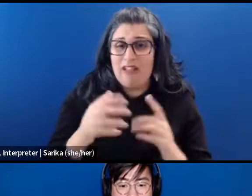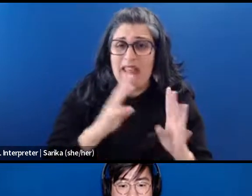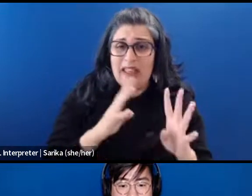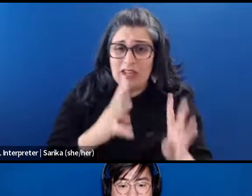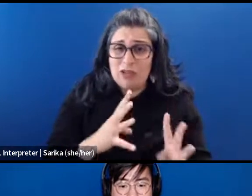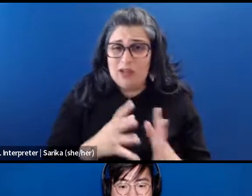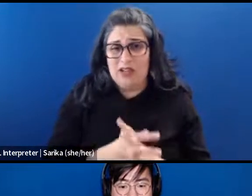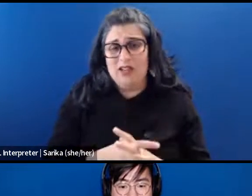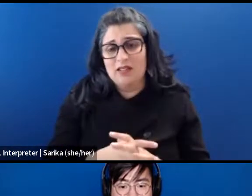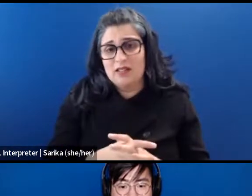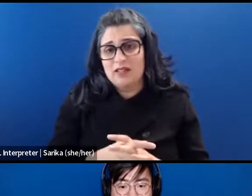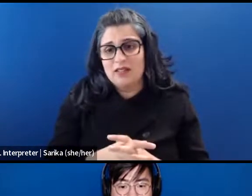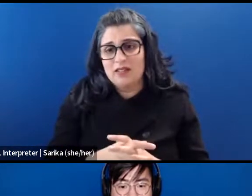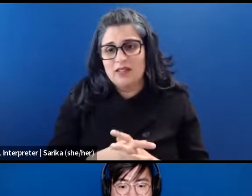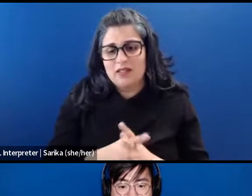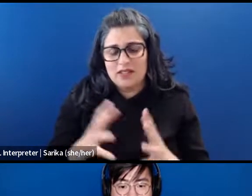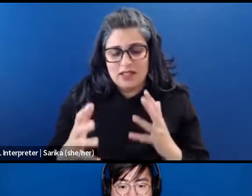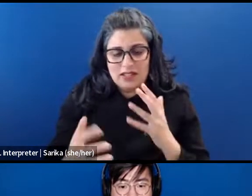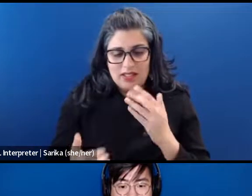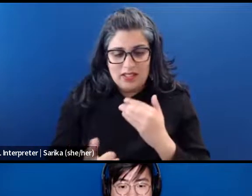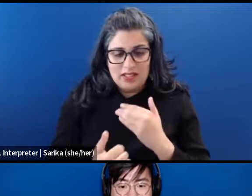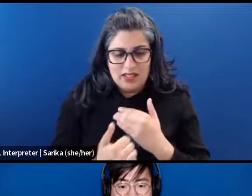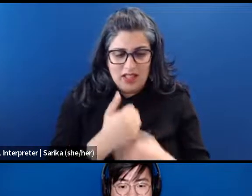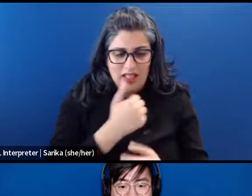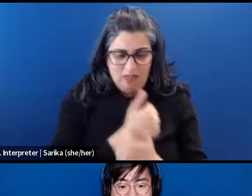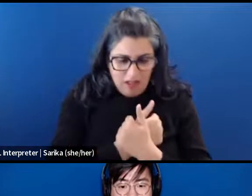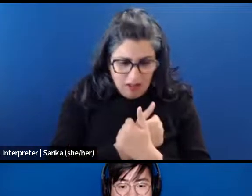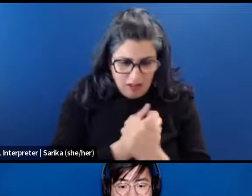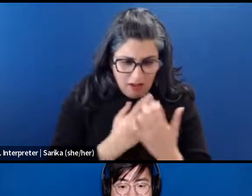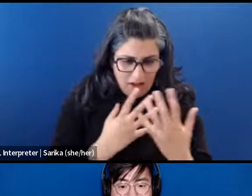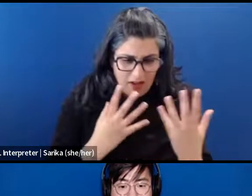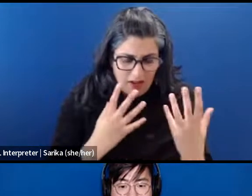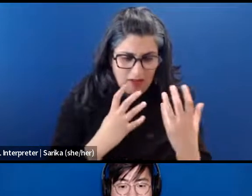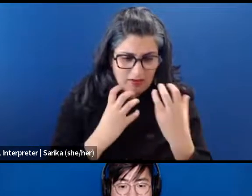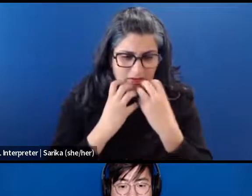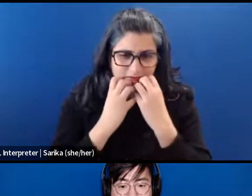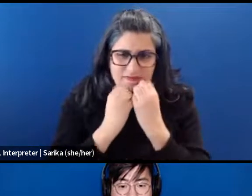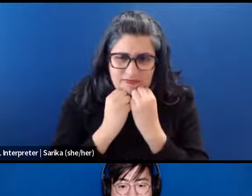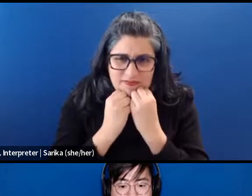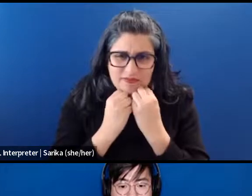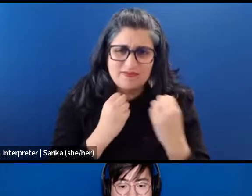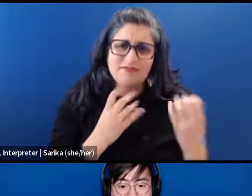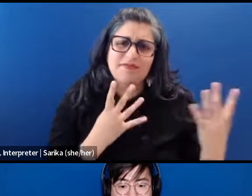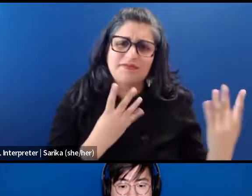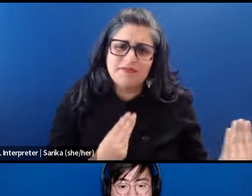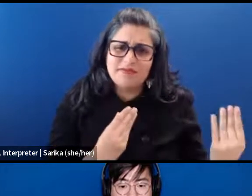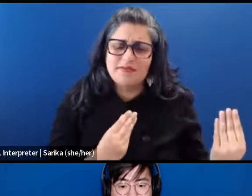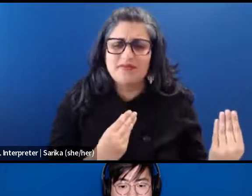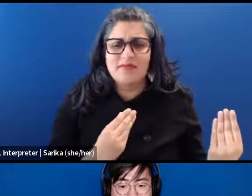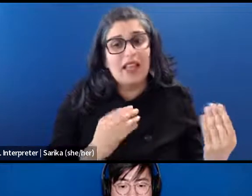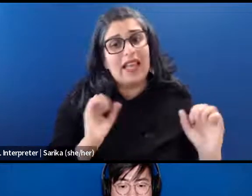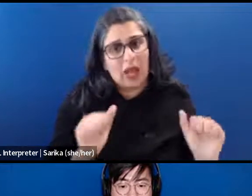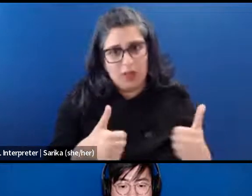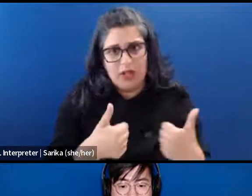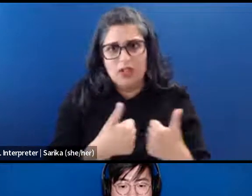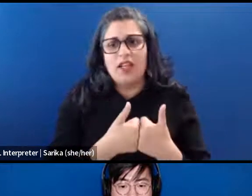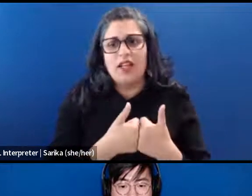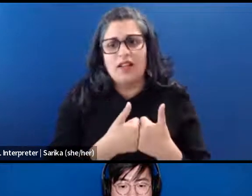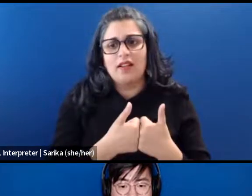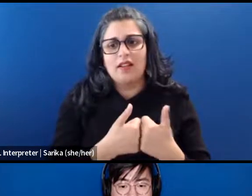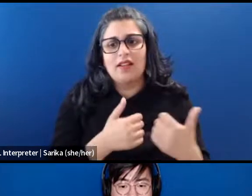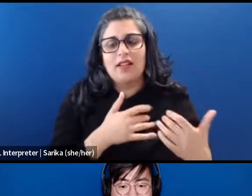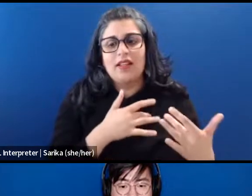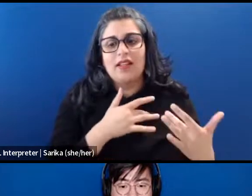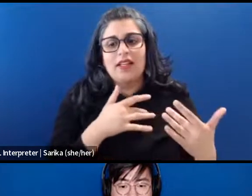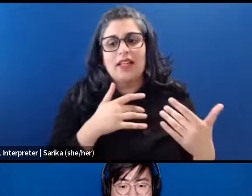That sending love and compassion to oneself can be quite the challenge. It's usually easier